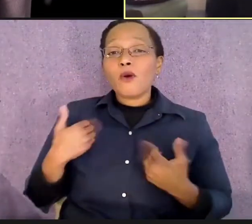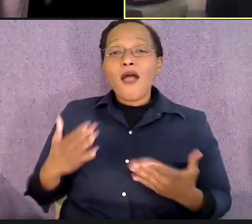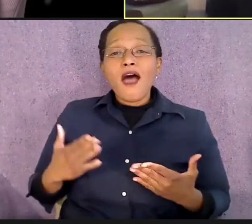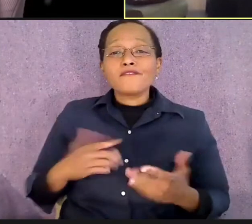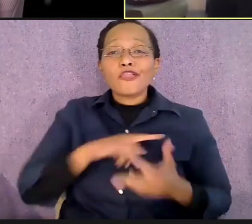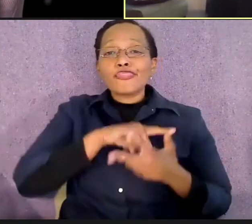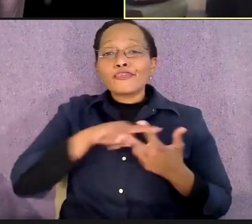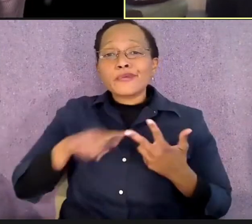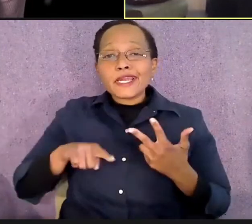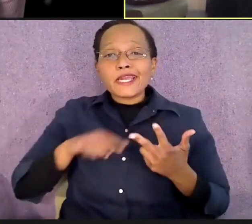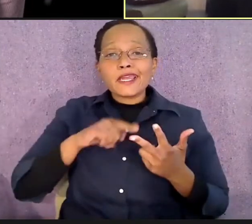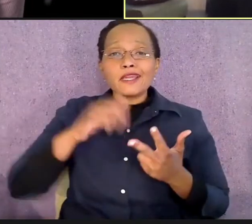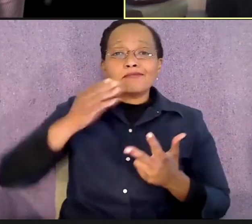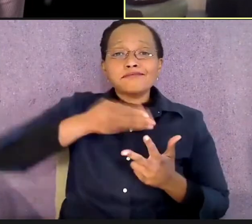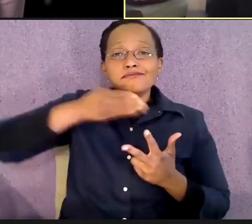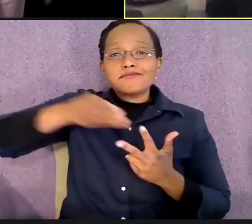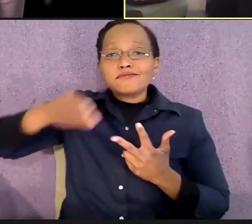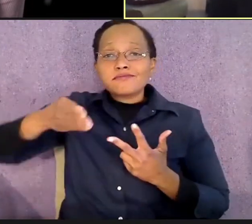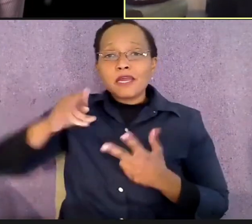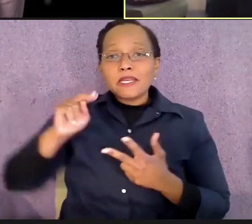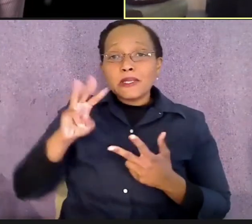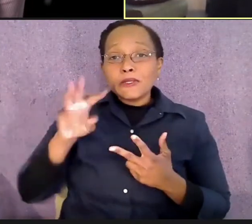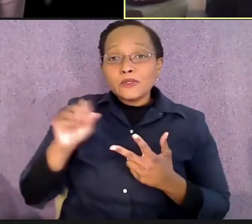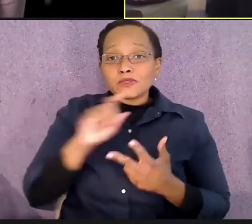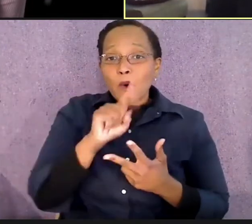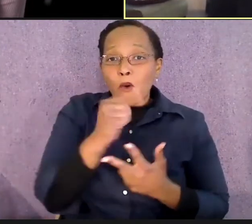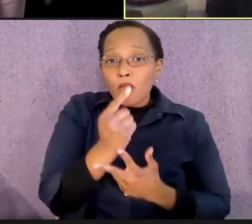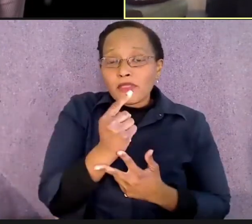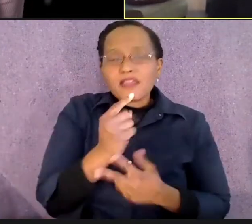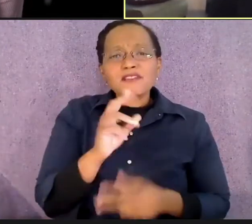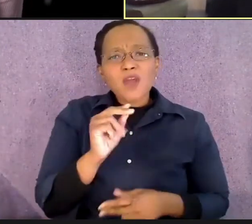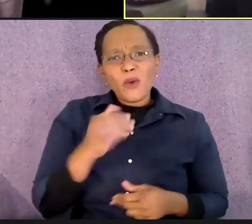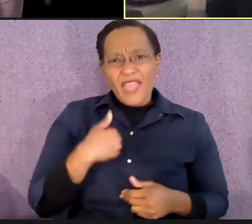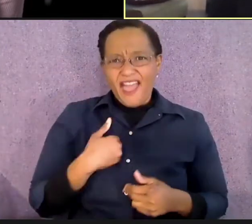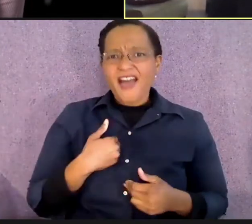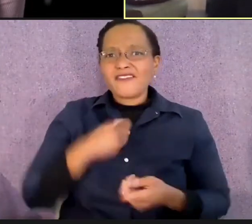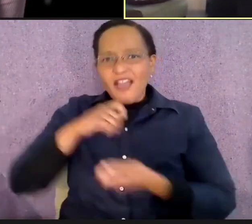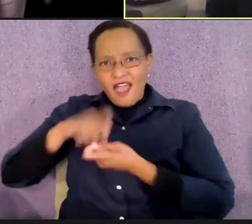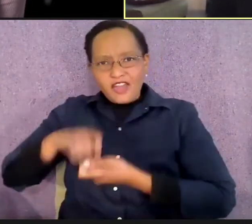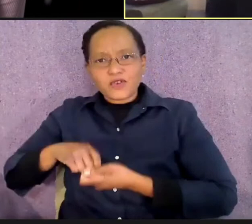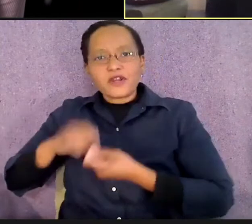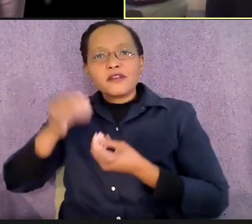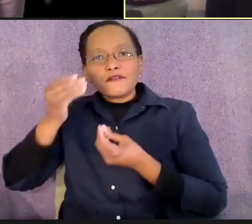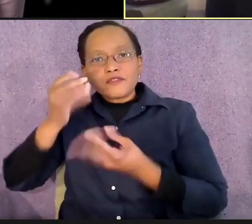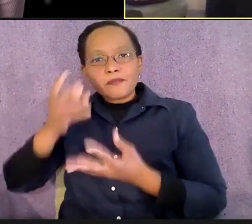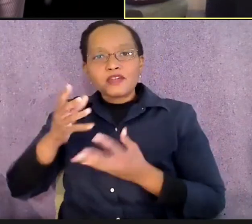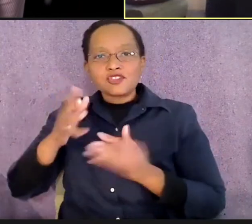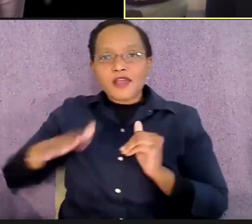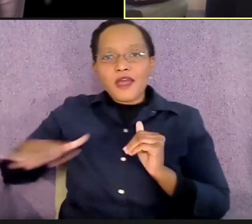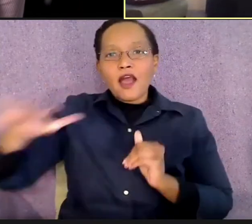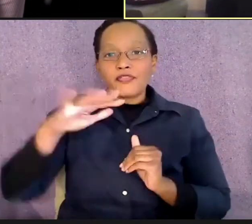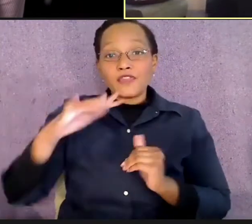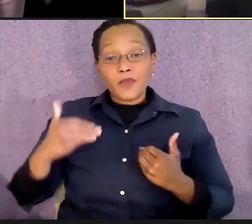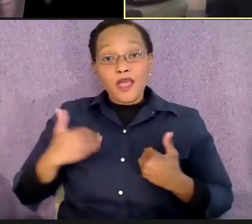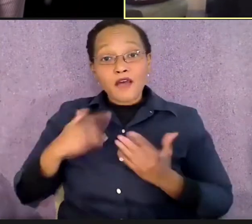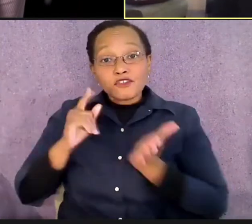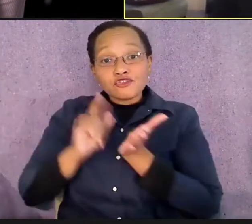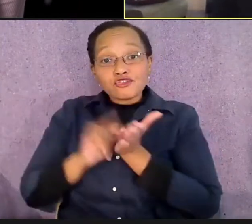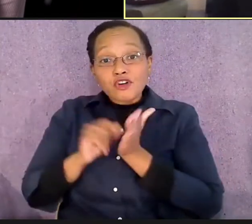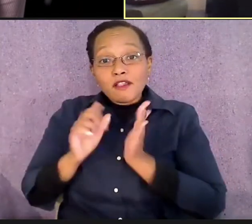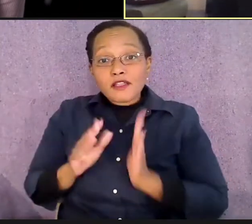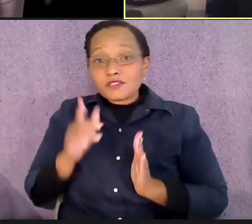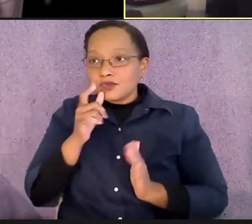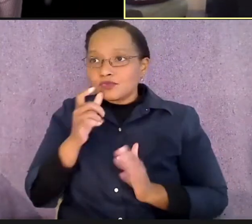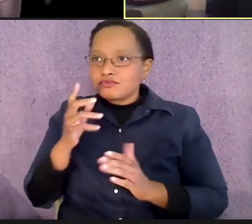that means that if you want accurate information, it is certainly out there, and there are journalists who are doing good work to present you with accurate information. So I